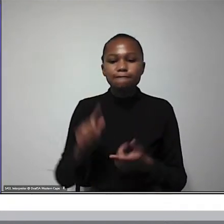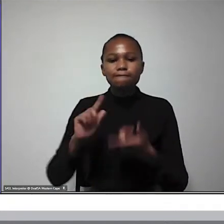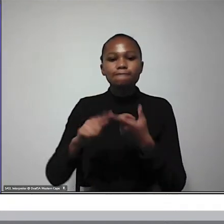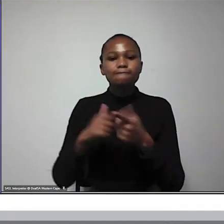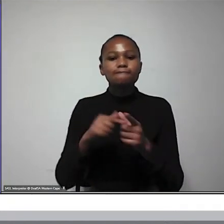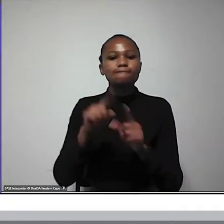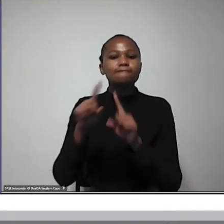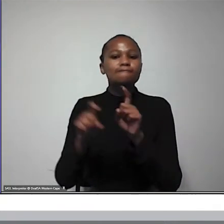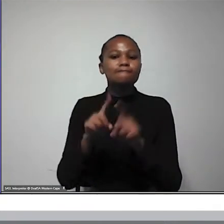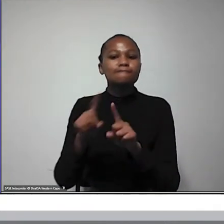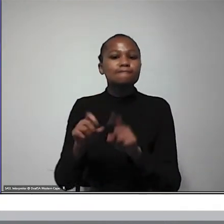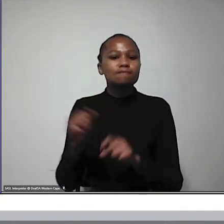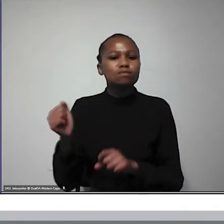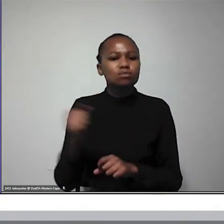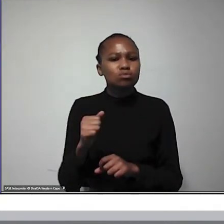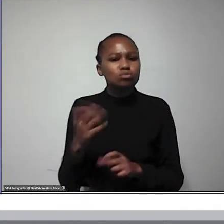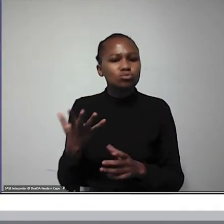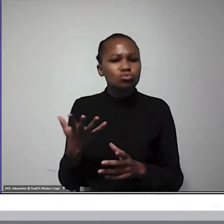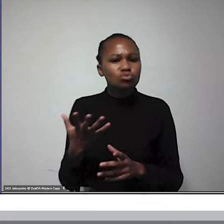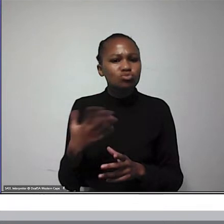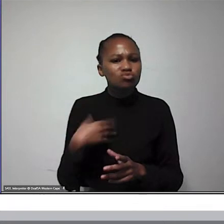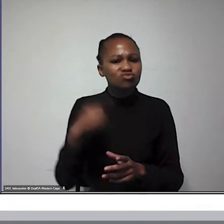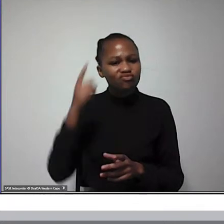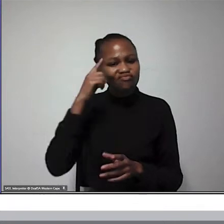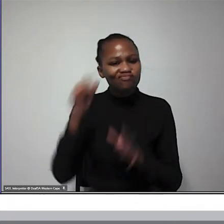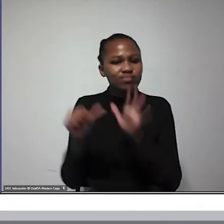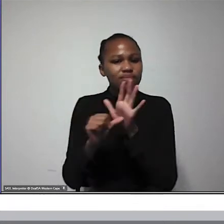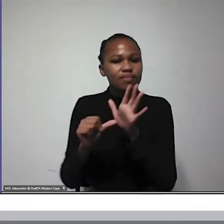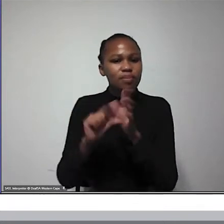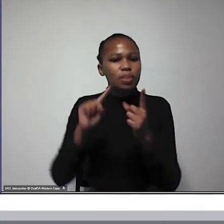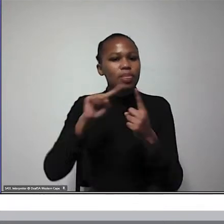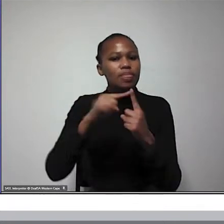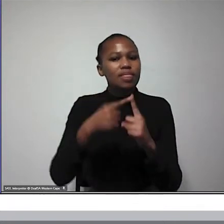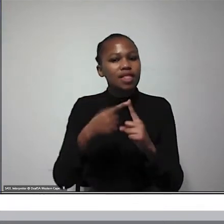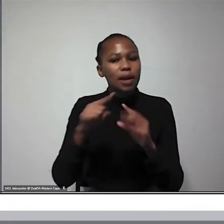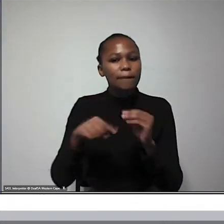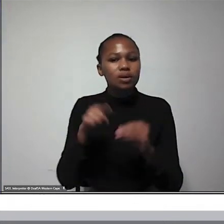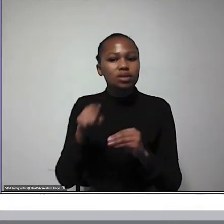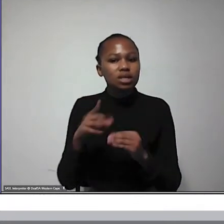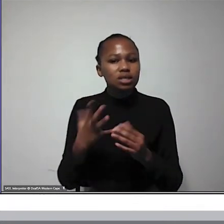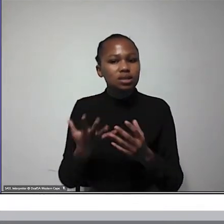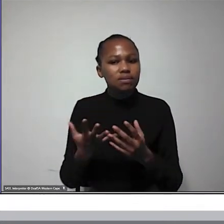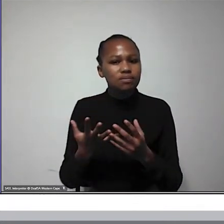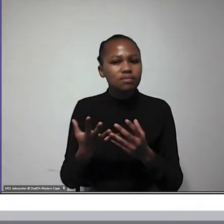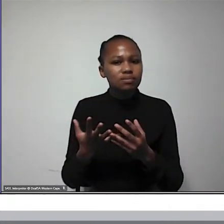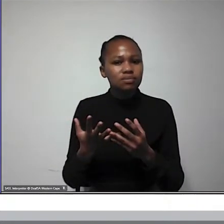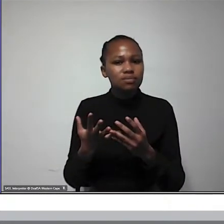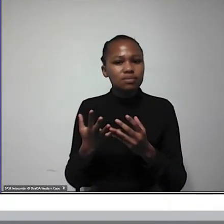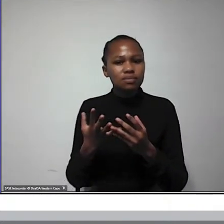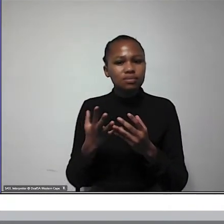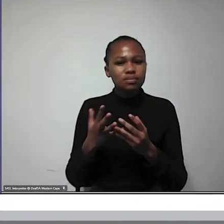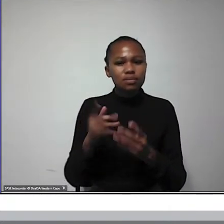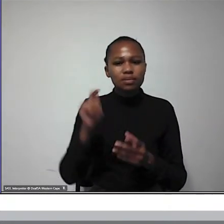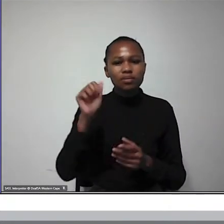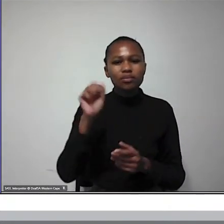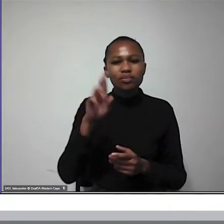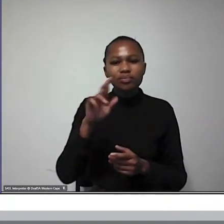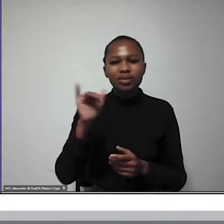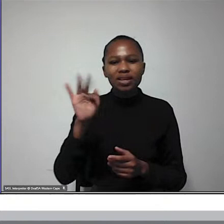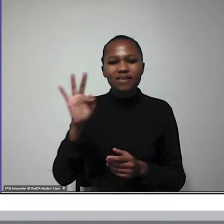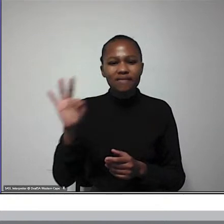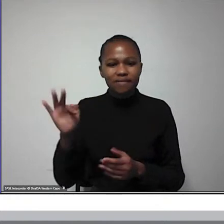question of, I think another important point just on the competitiveness issue is, you know, tariff is one aspect of being